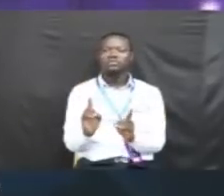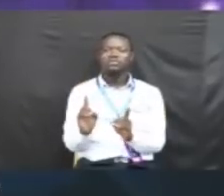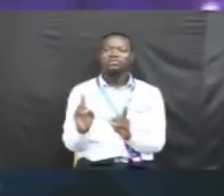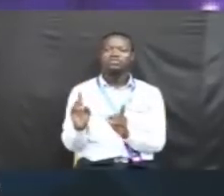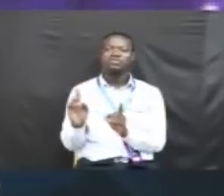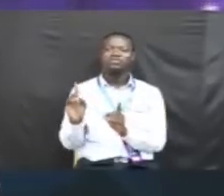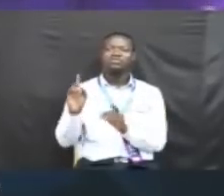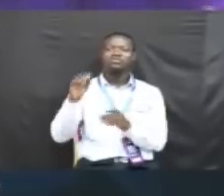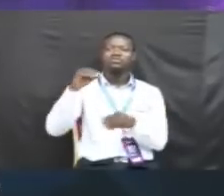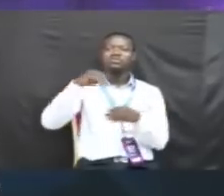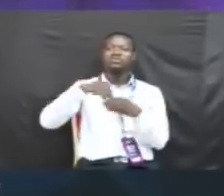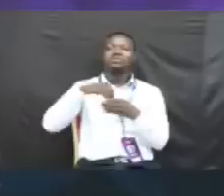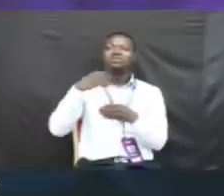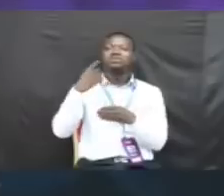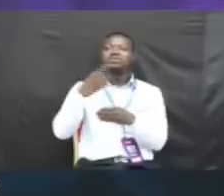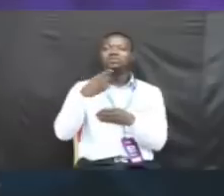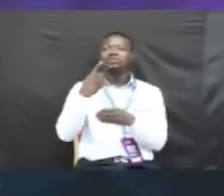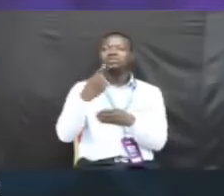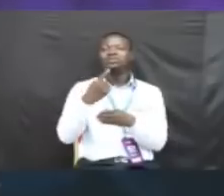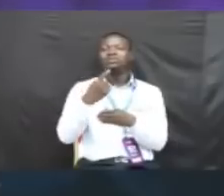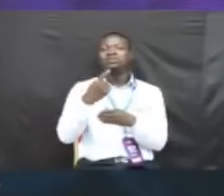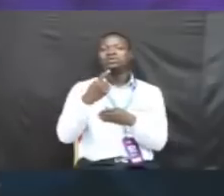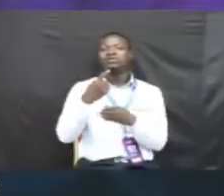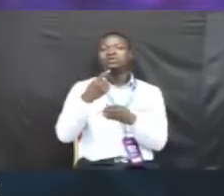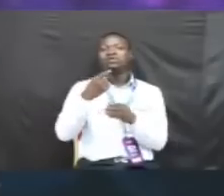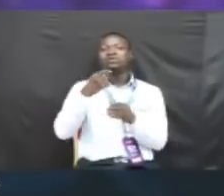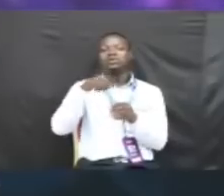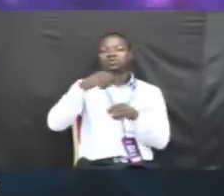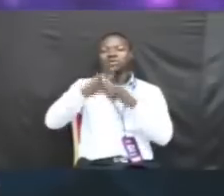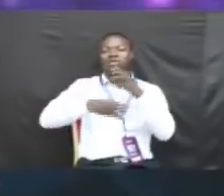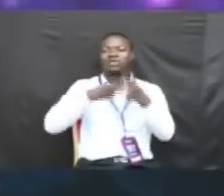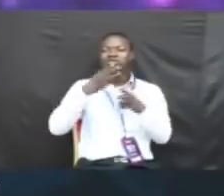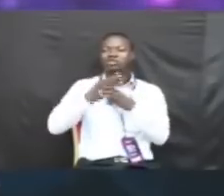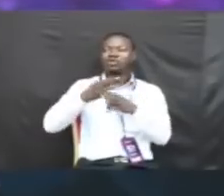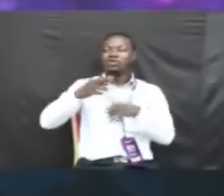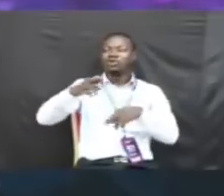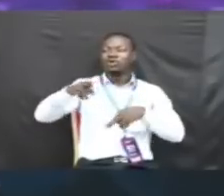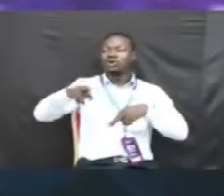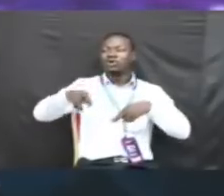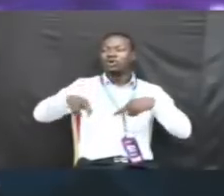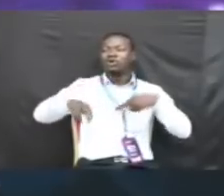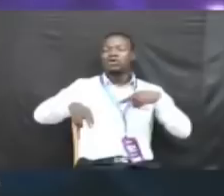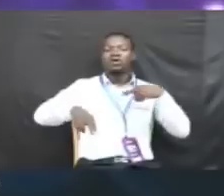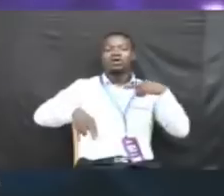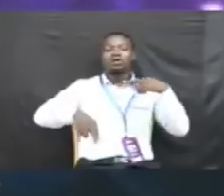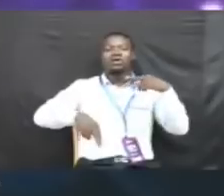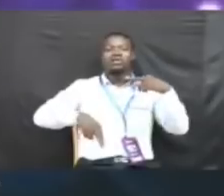in his world rejoicees